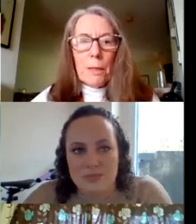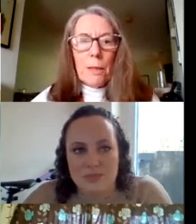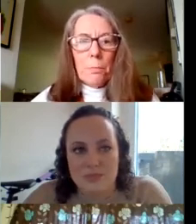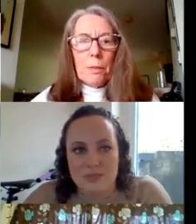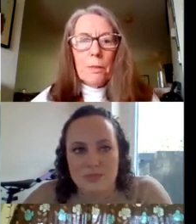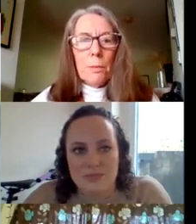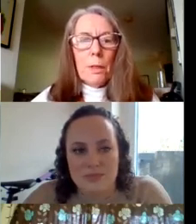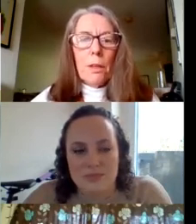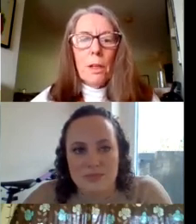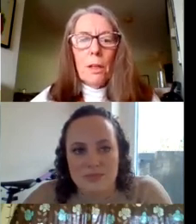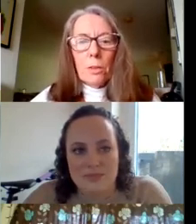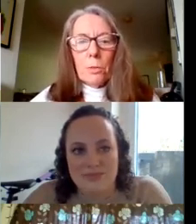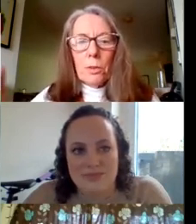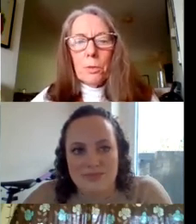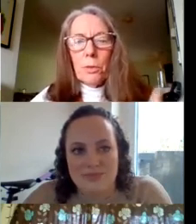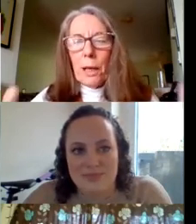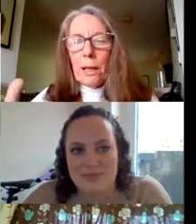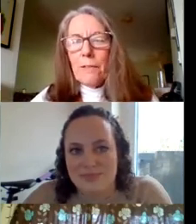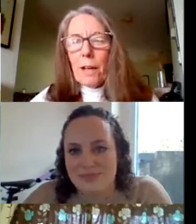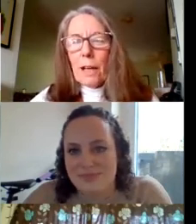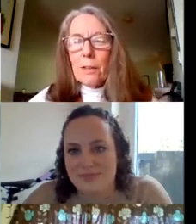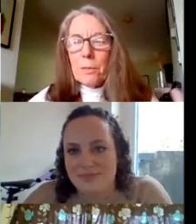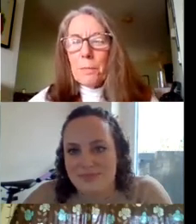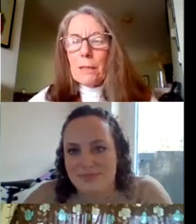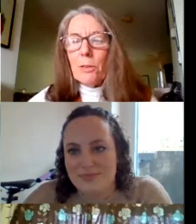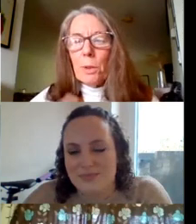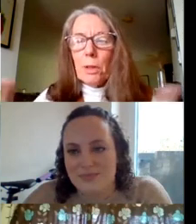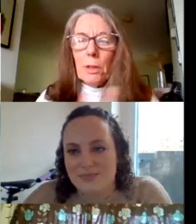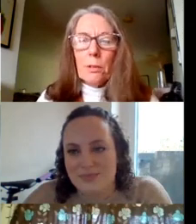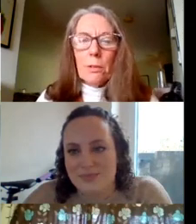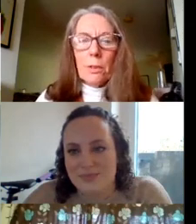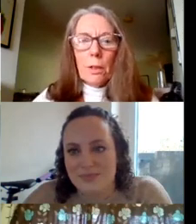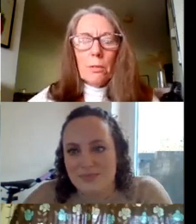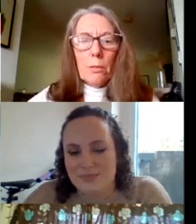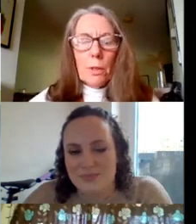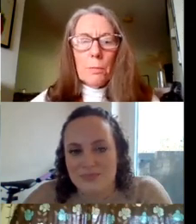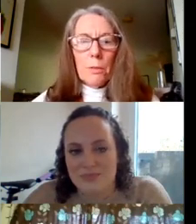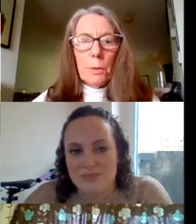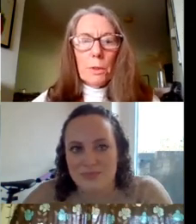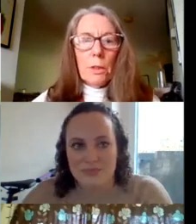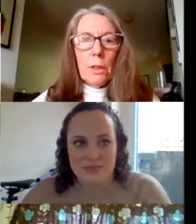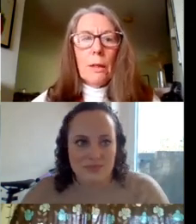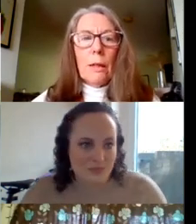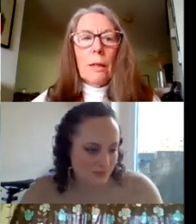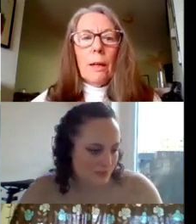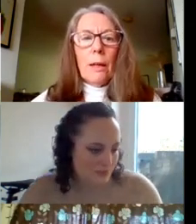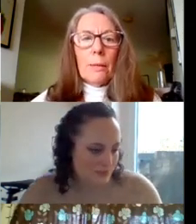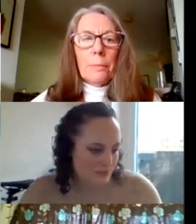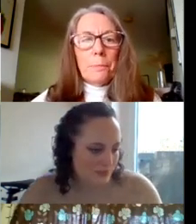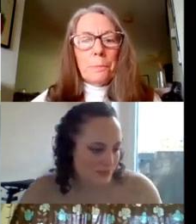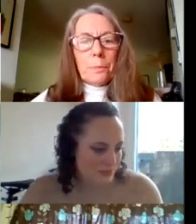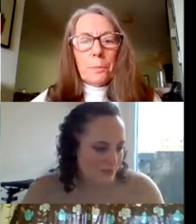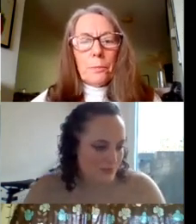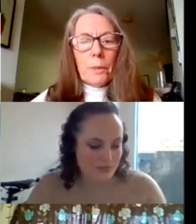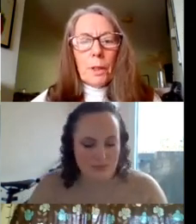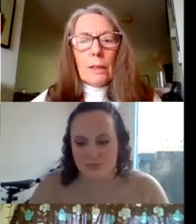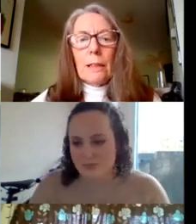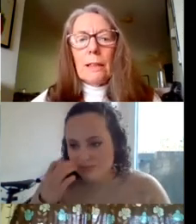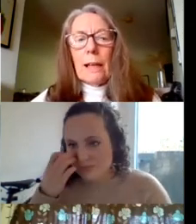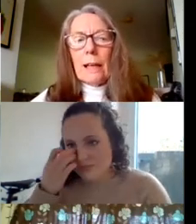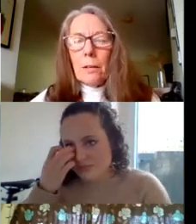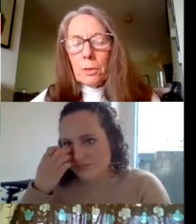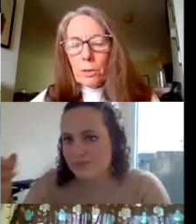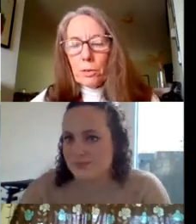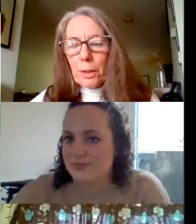themselves busy with. So there was quite a divide. There was men's work and women's work. I